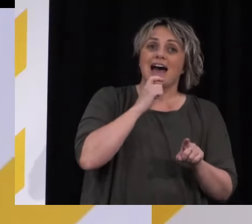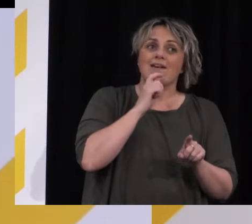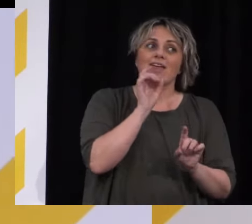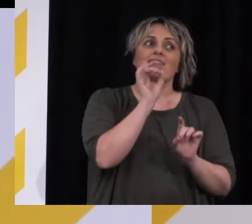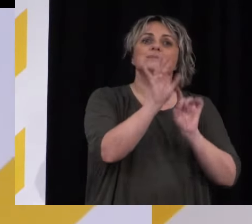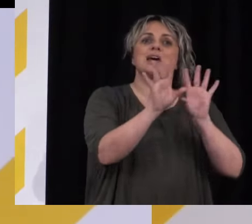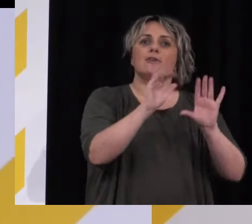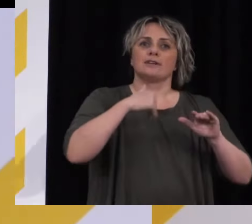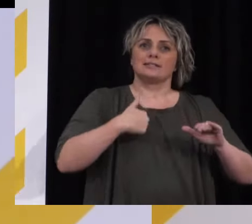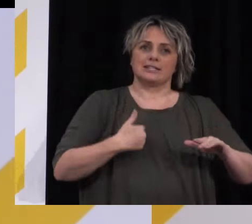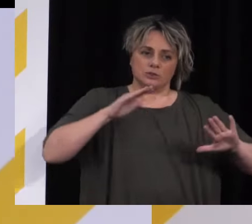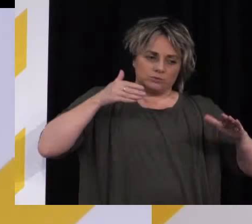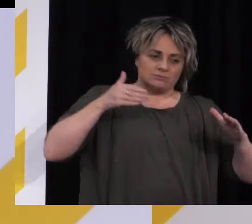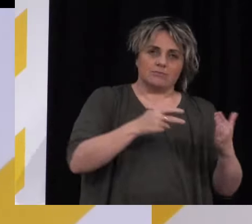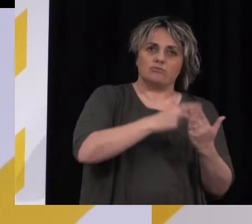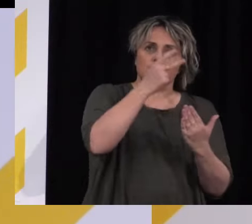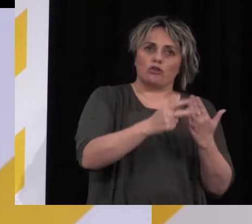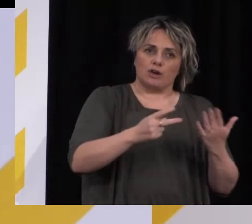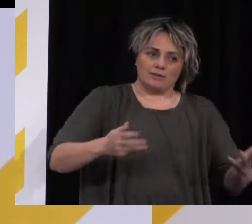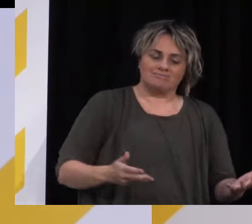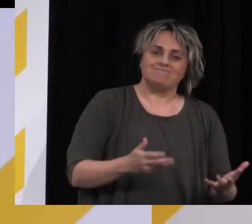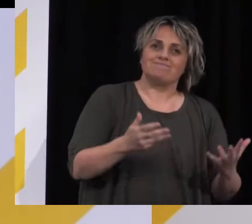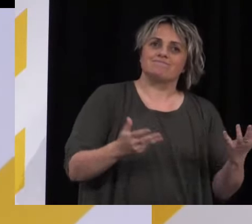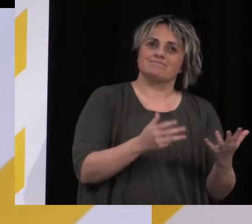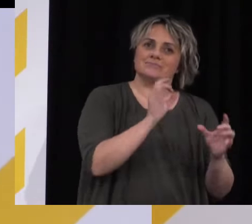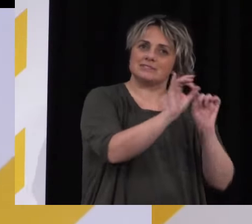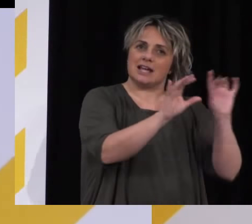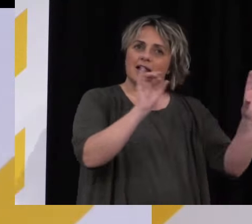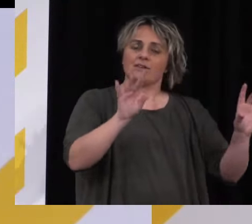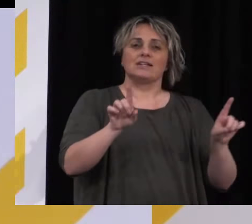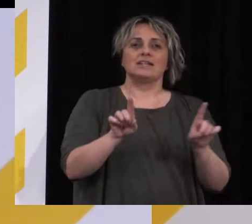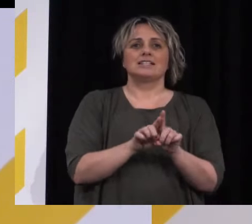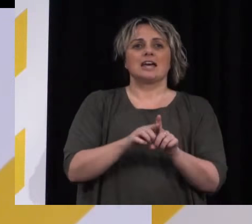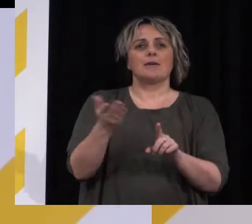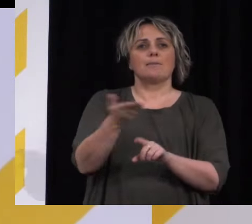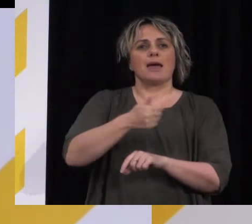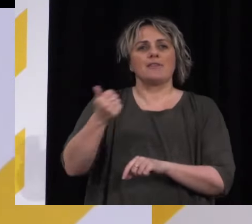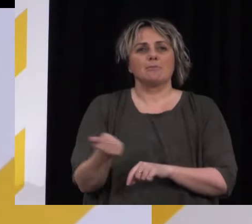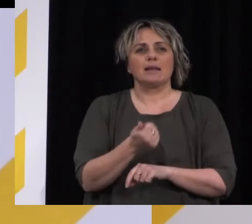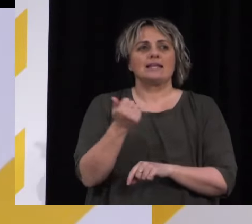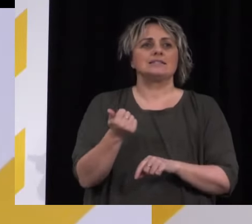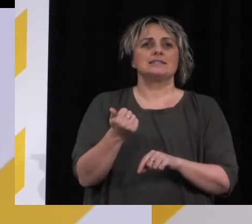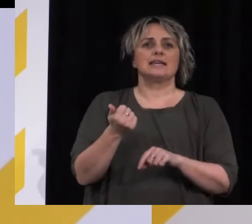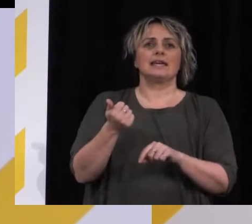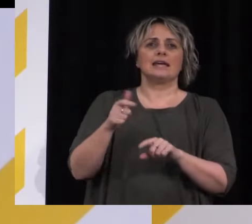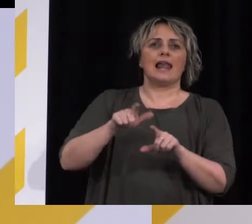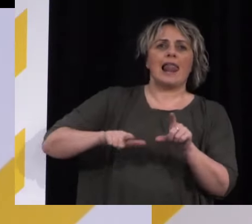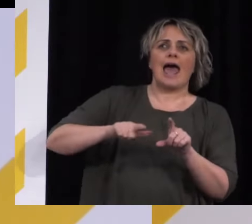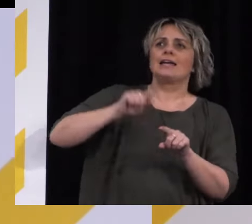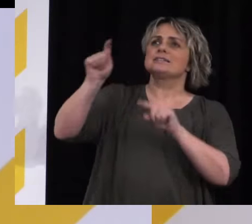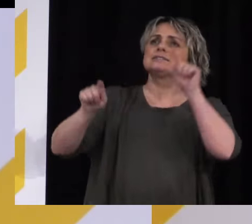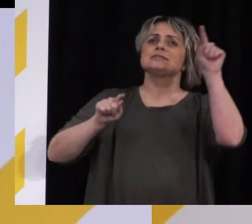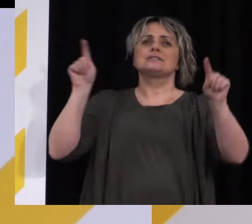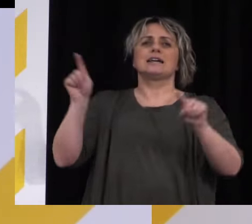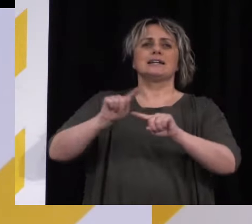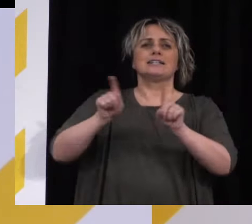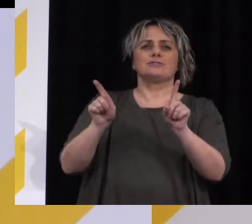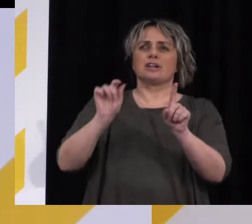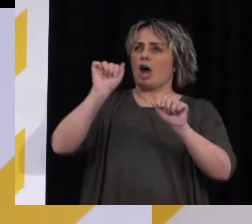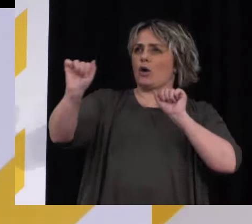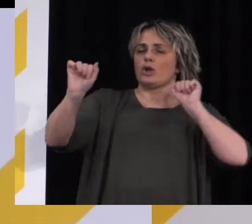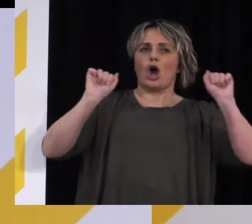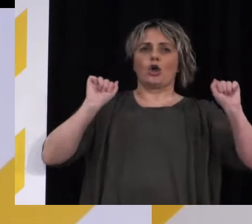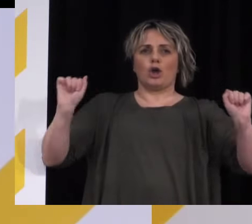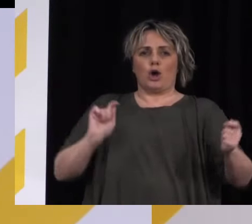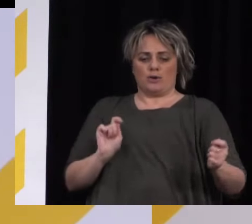vaccines. And the same, I would say, across Lakes, Bay of Plenty, a number of different areas are tailoring their response